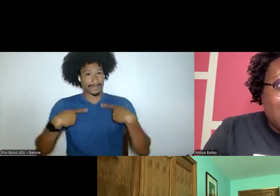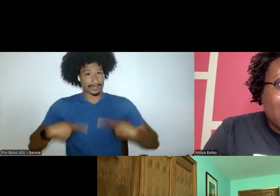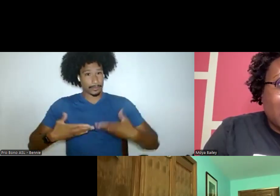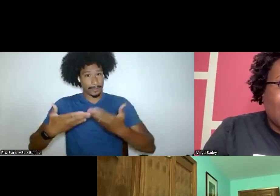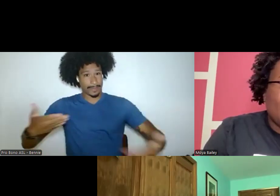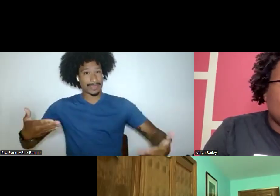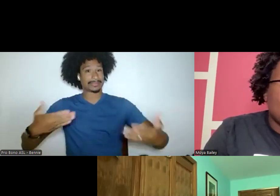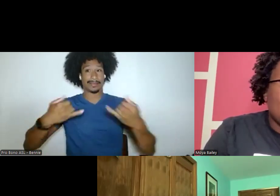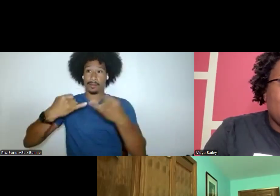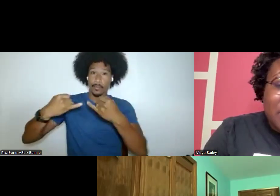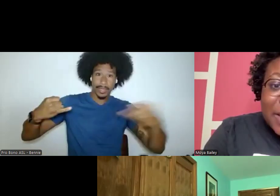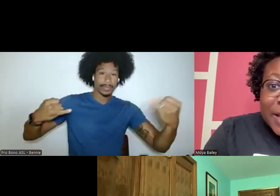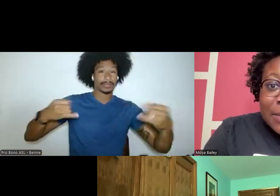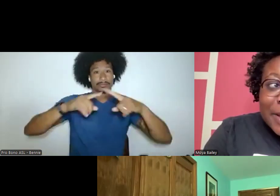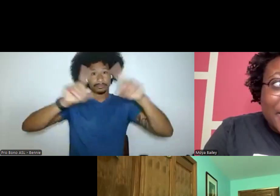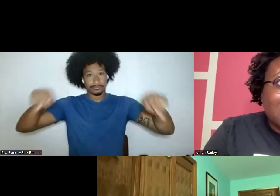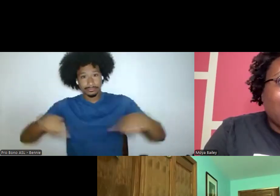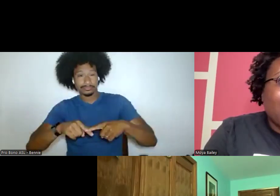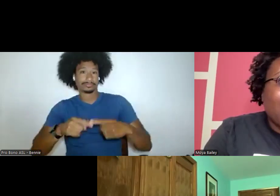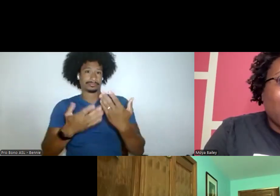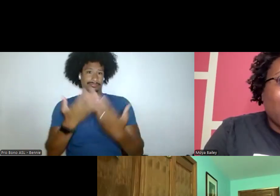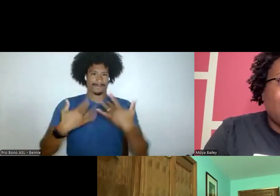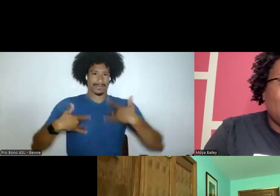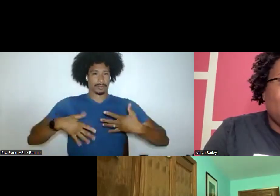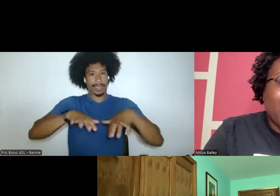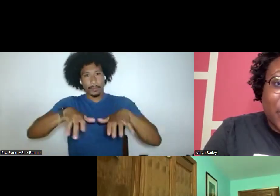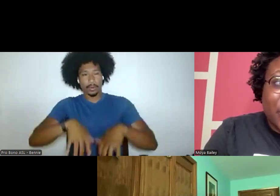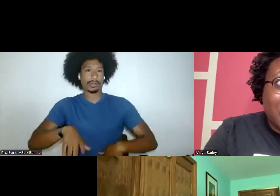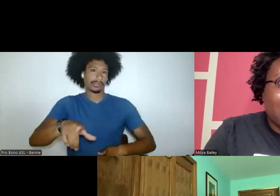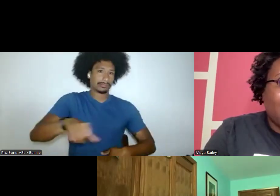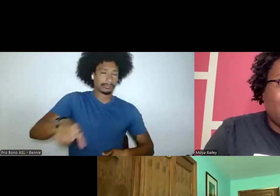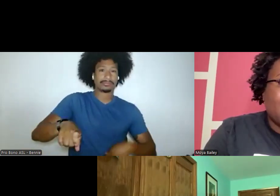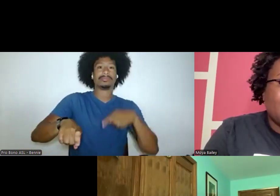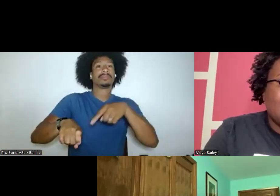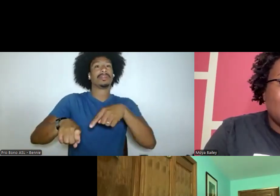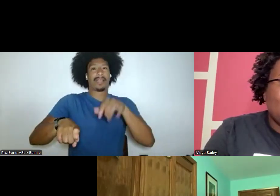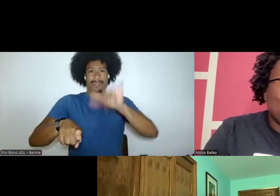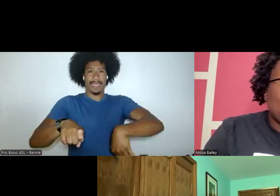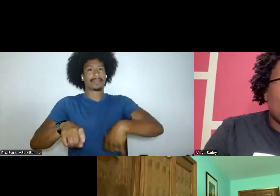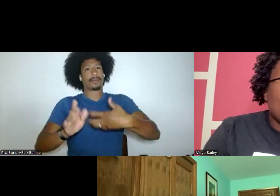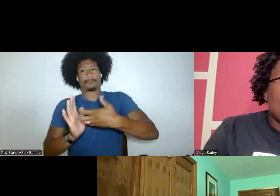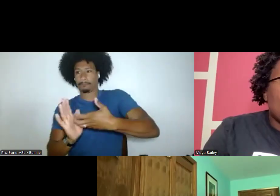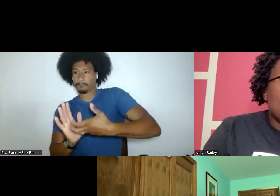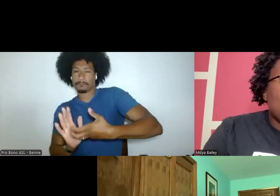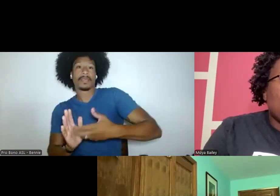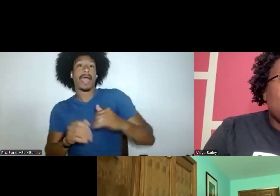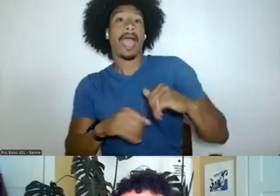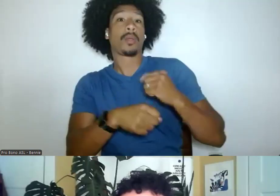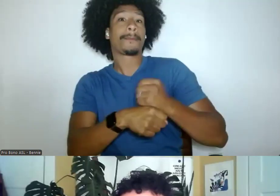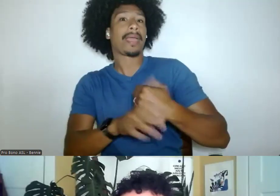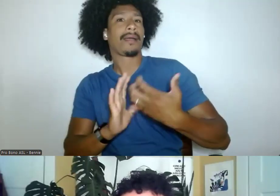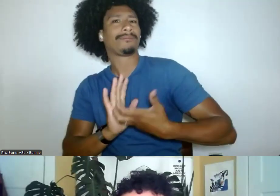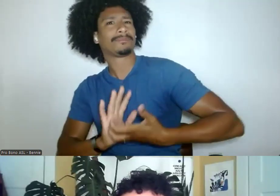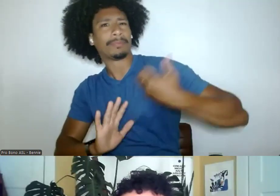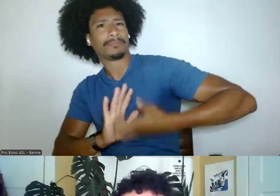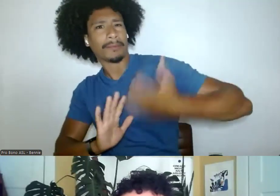often stolen land and mined by exploited people around the world. So when we